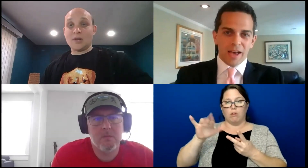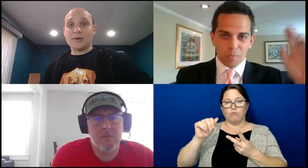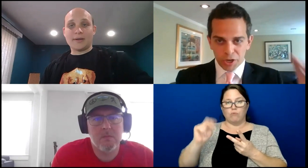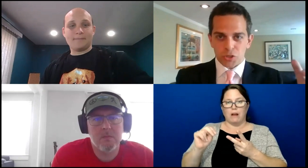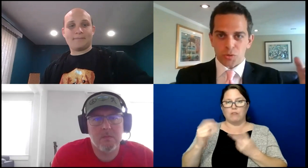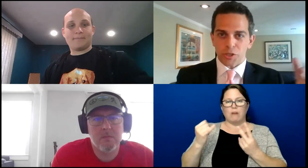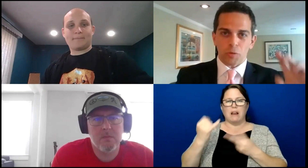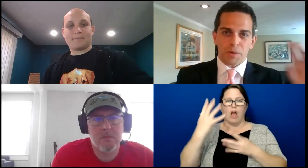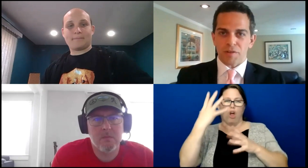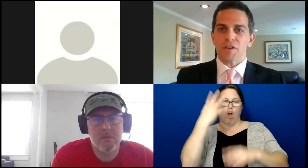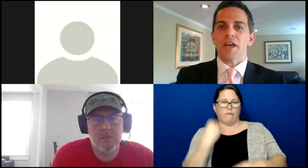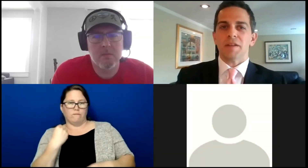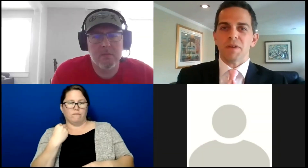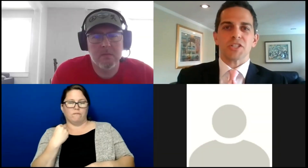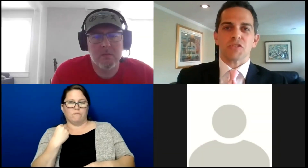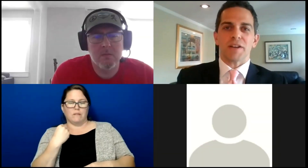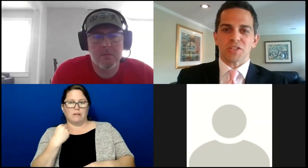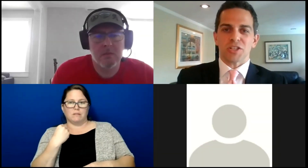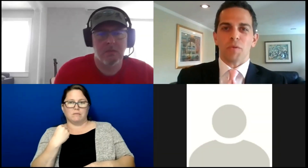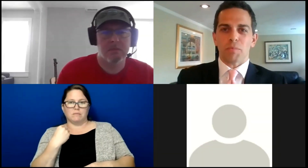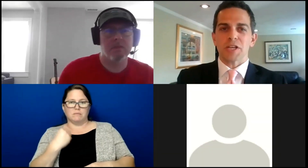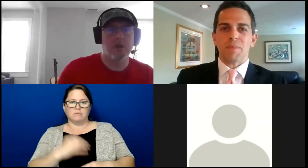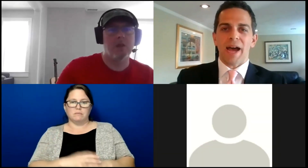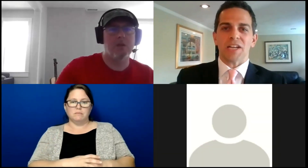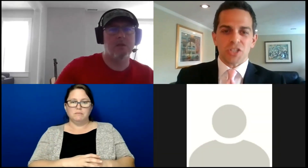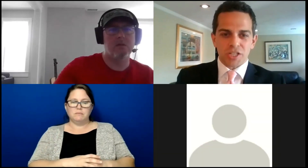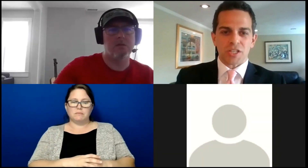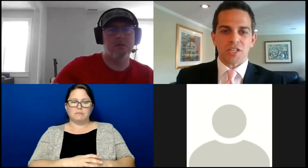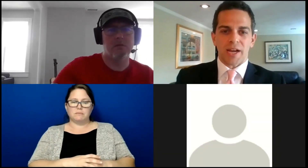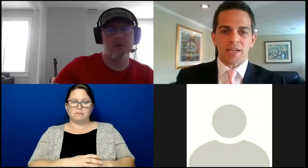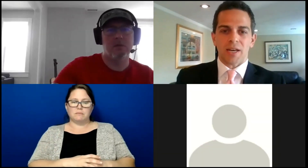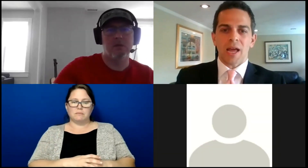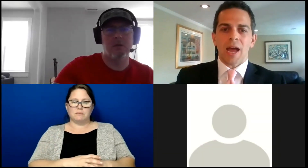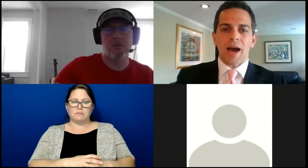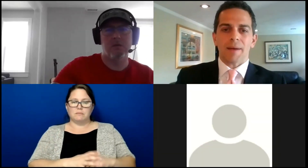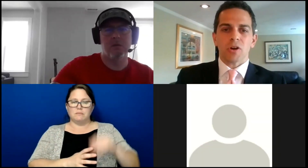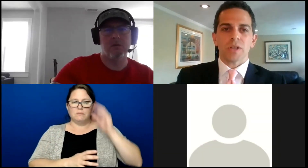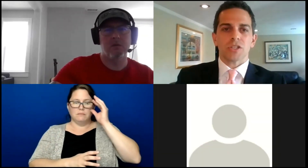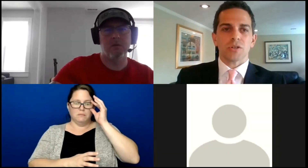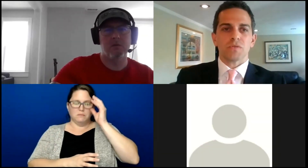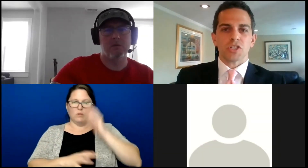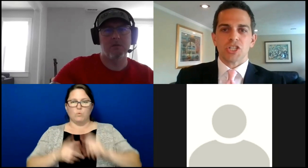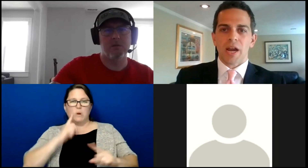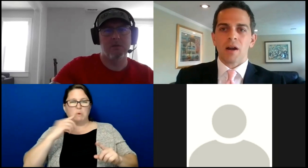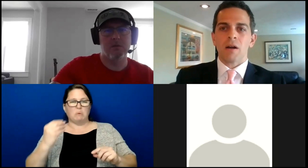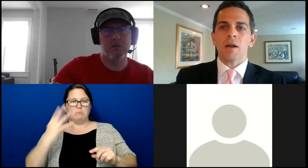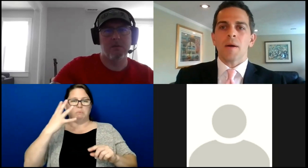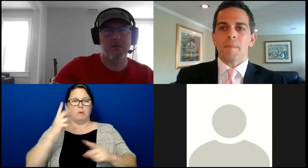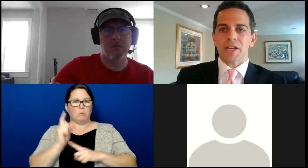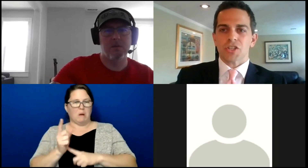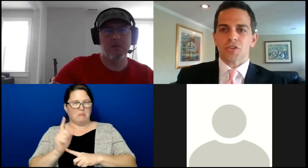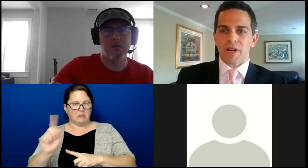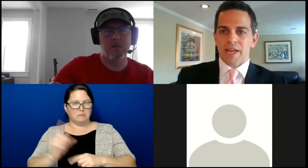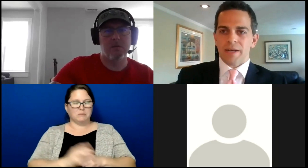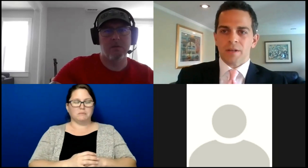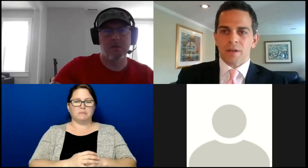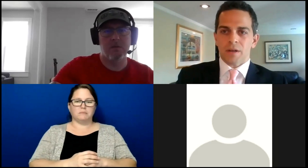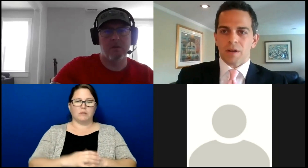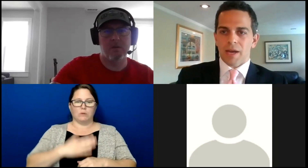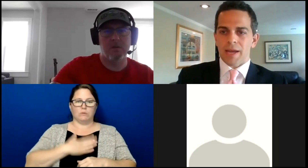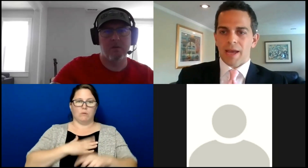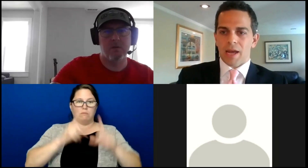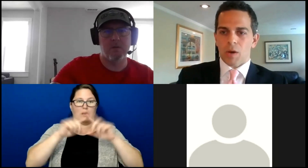camera, and we're going to do a little bit of administrative stuff. We'll bring you back in just a second. I'm going to share my